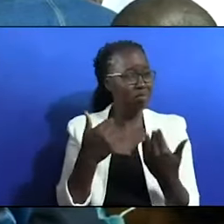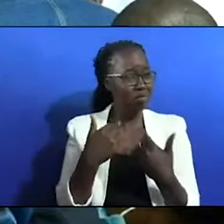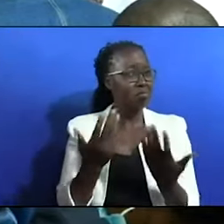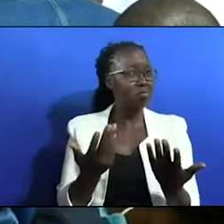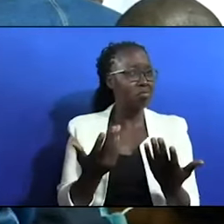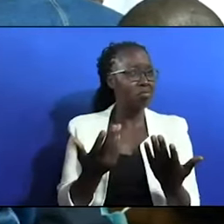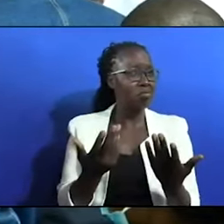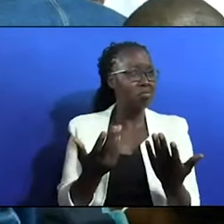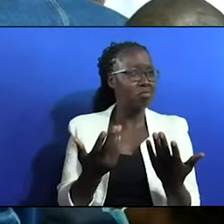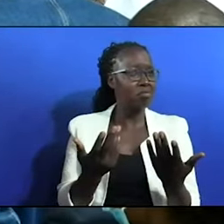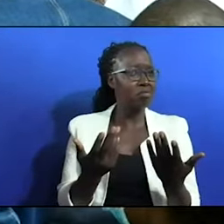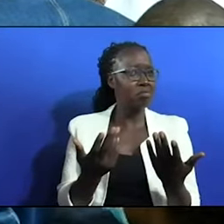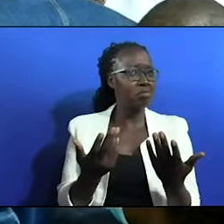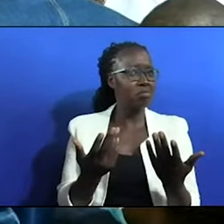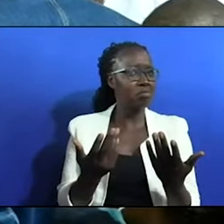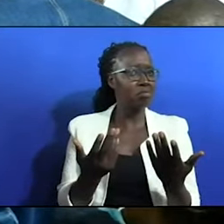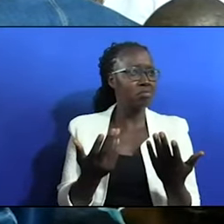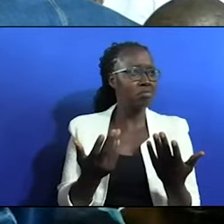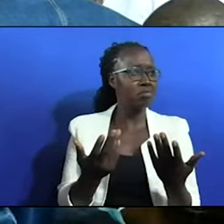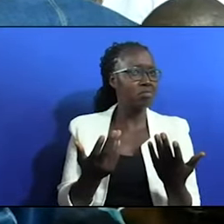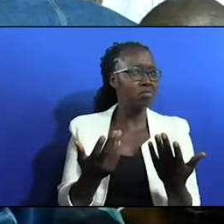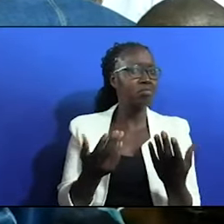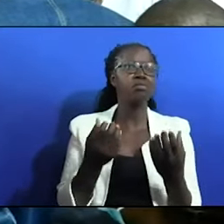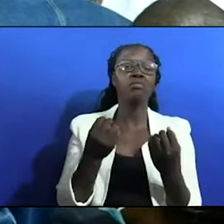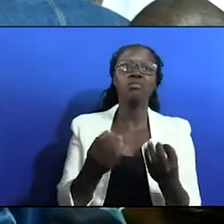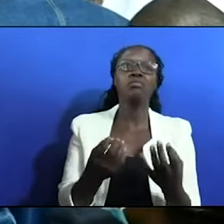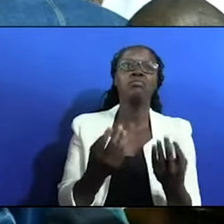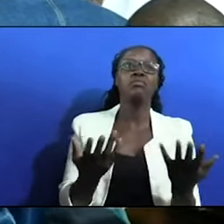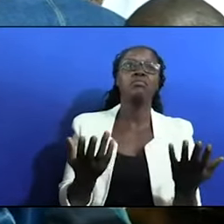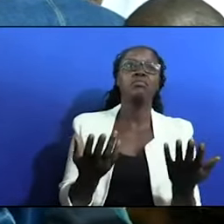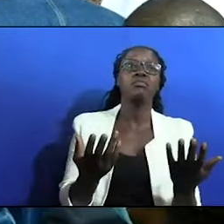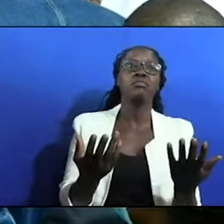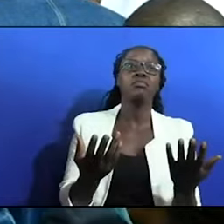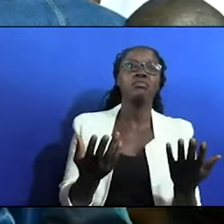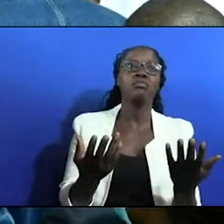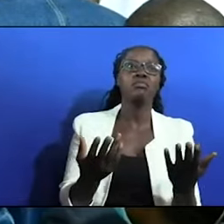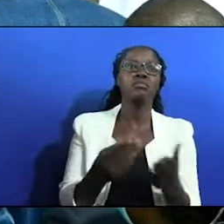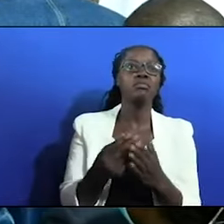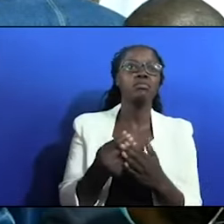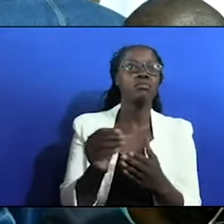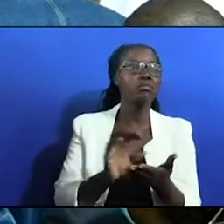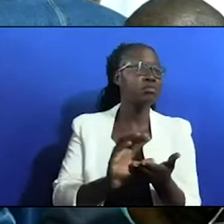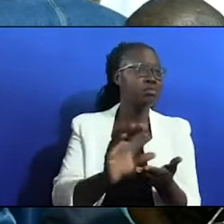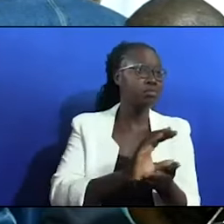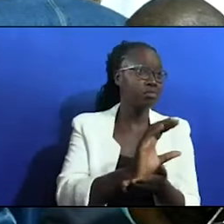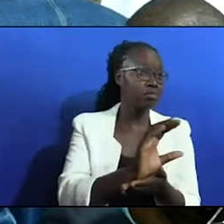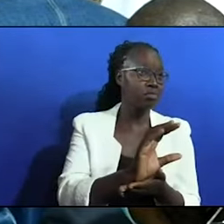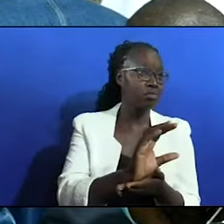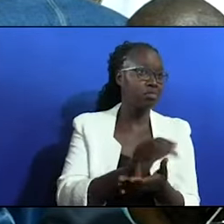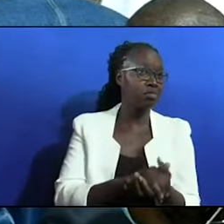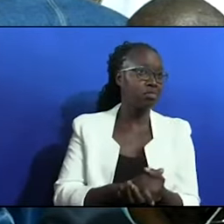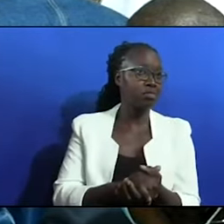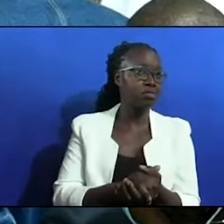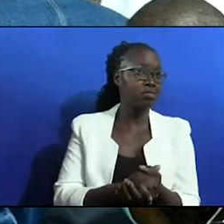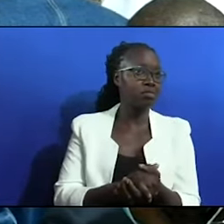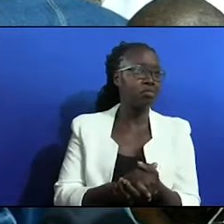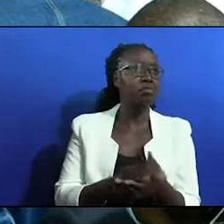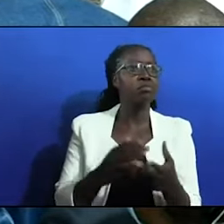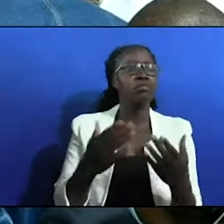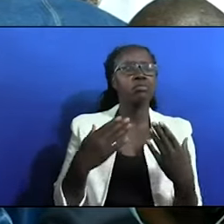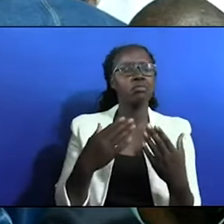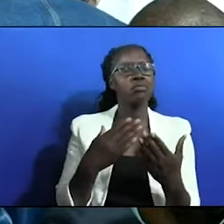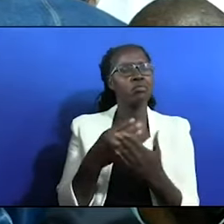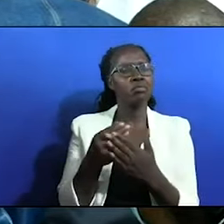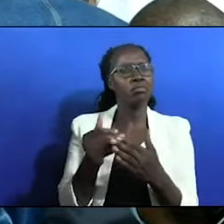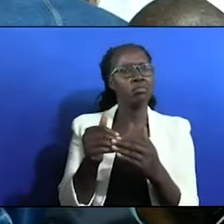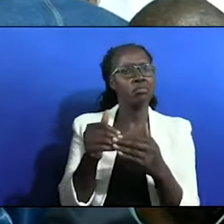million? Didn't people lose as much as millions of money? Yes, people lost millions of